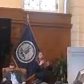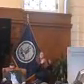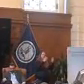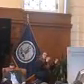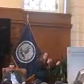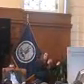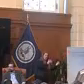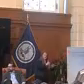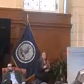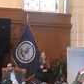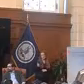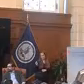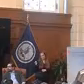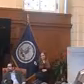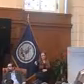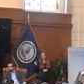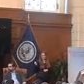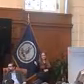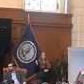invite questions from all of you.